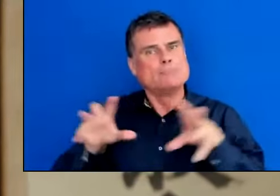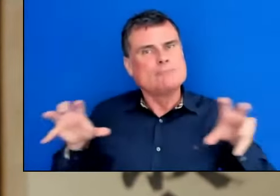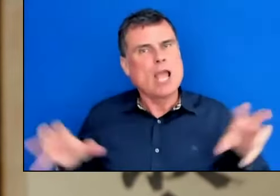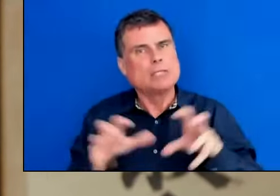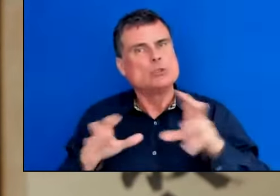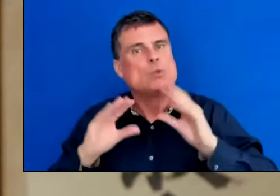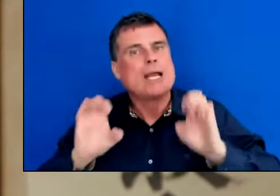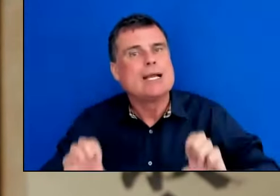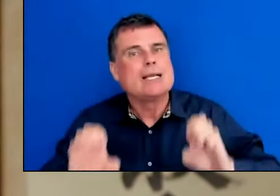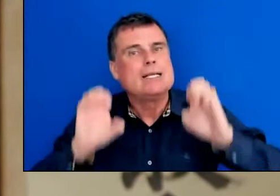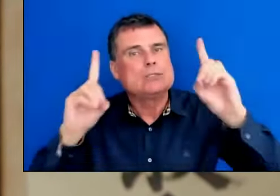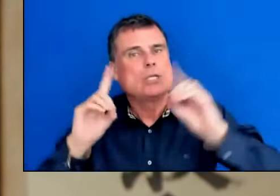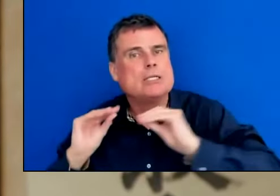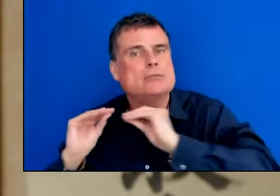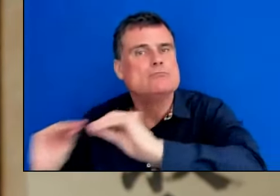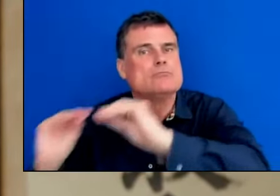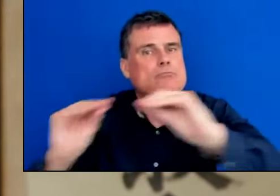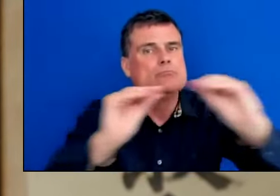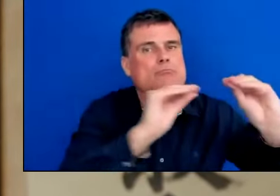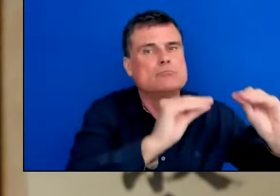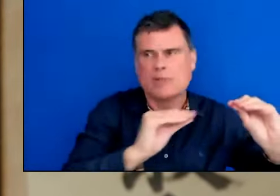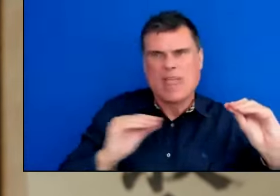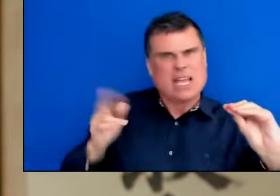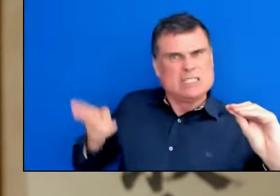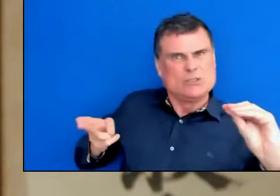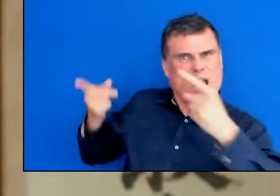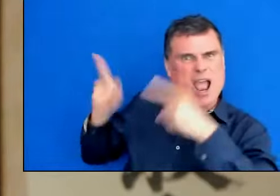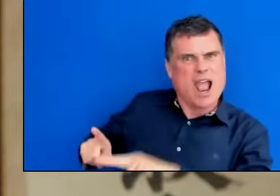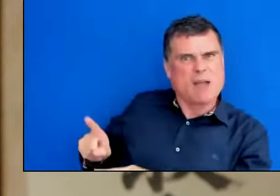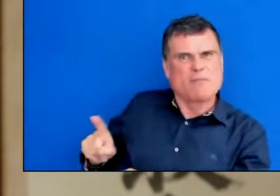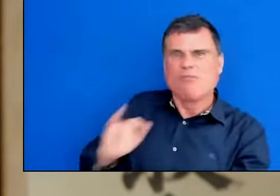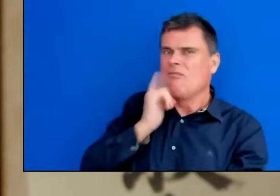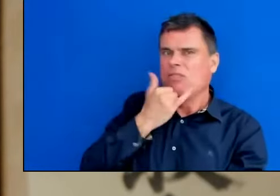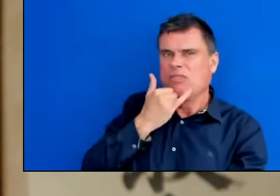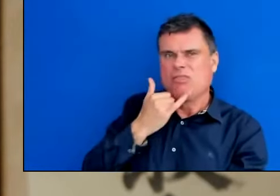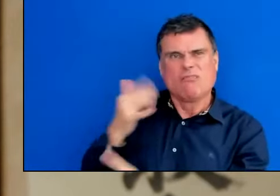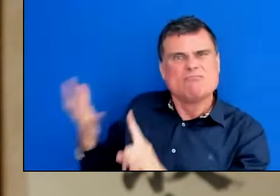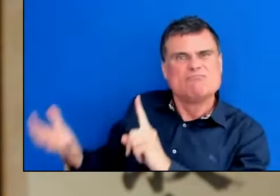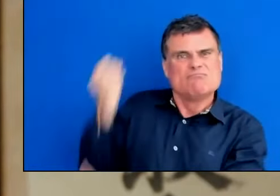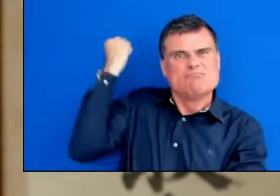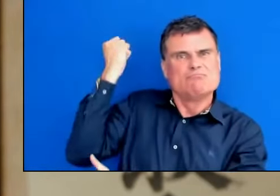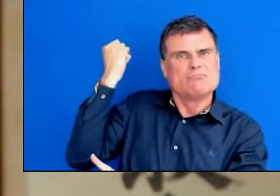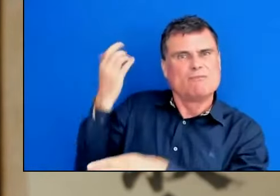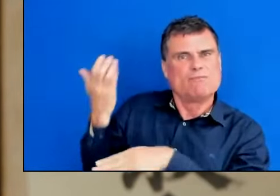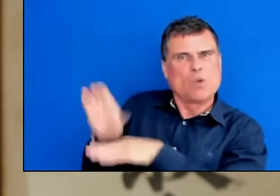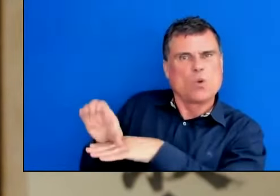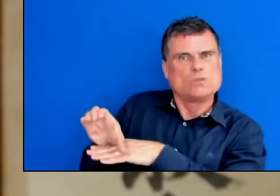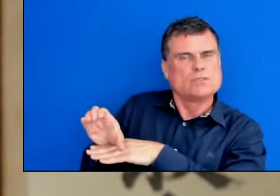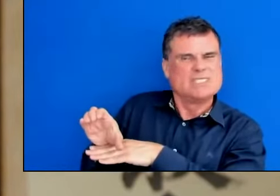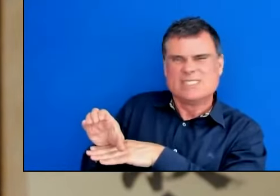educate people far and wide on this historical wrong and the lasting impacts